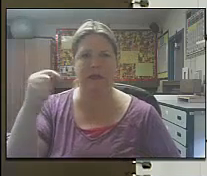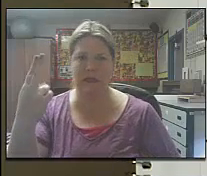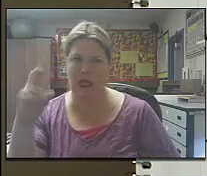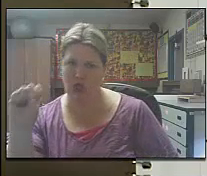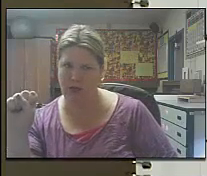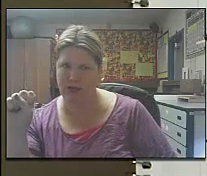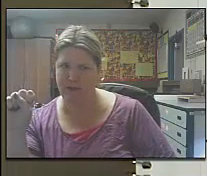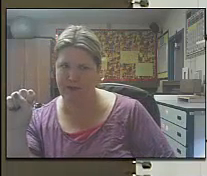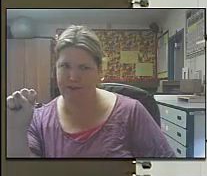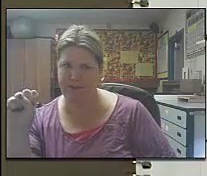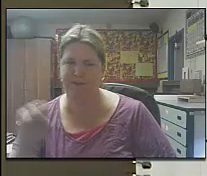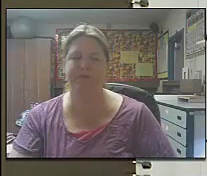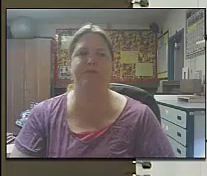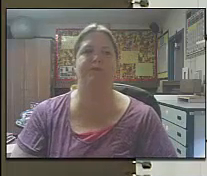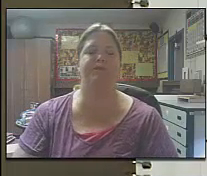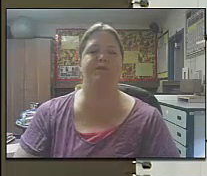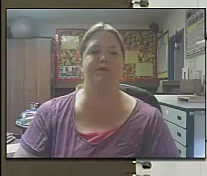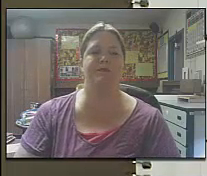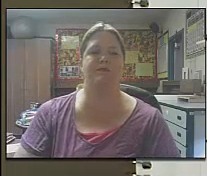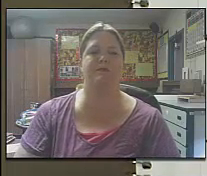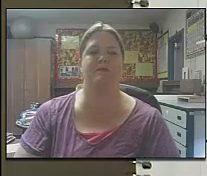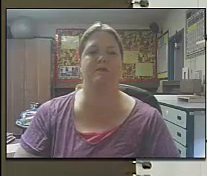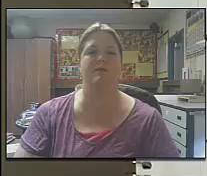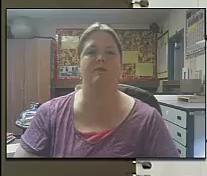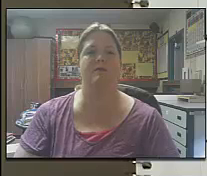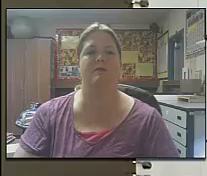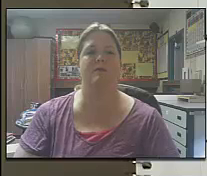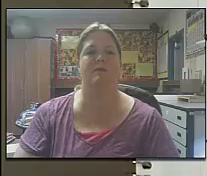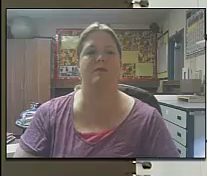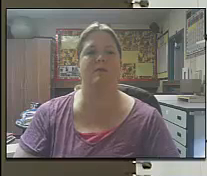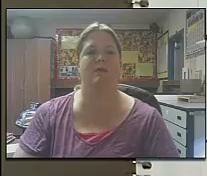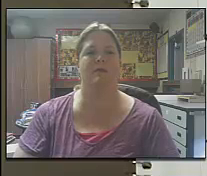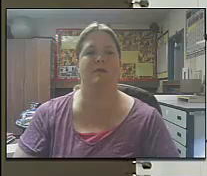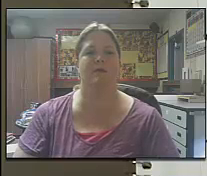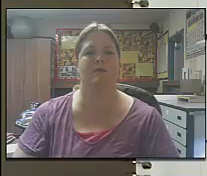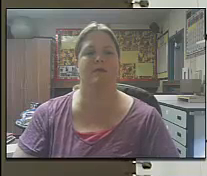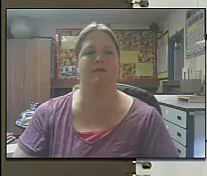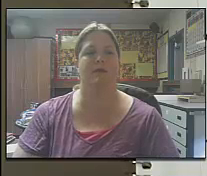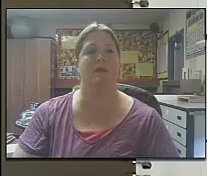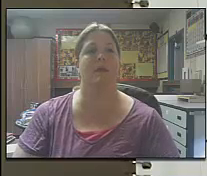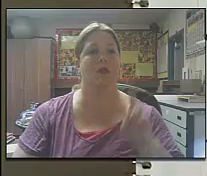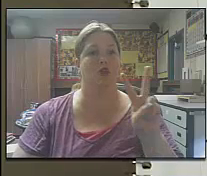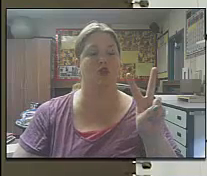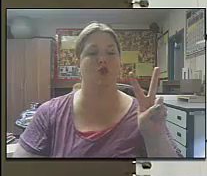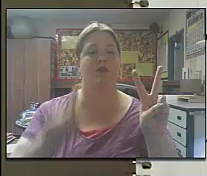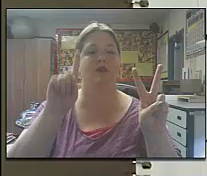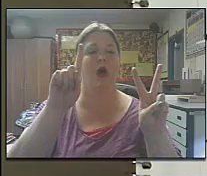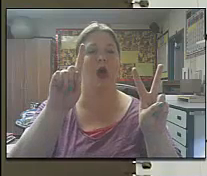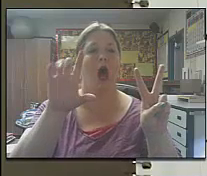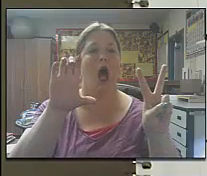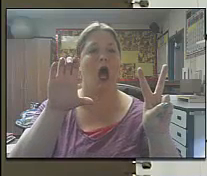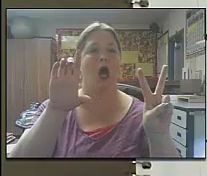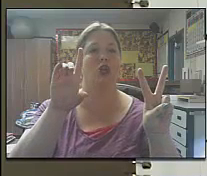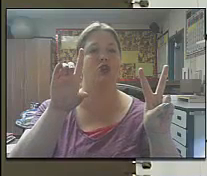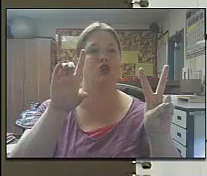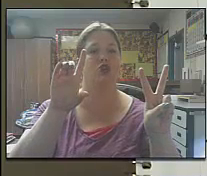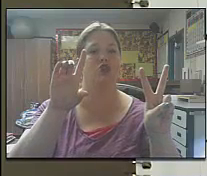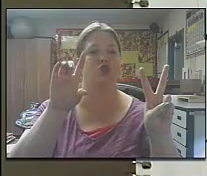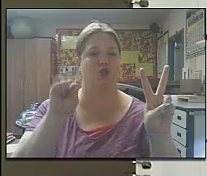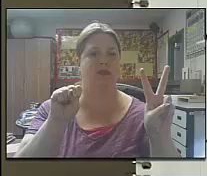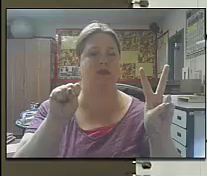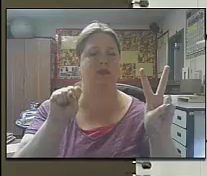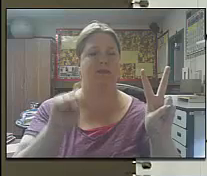Okay. What you should have had, 0 around the hundreds, is the 2. Square around